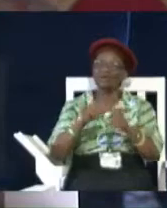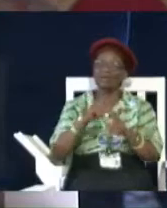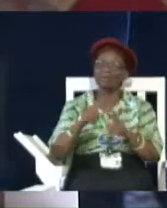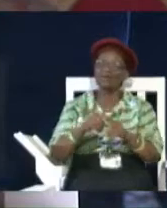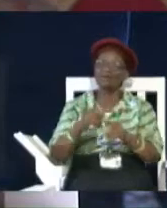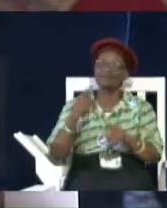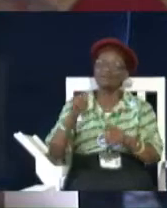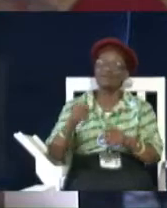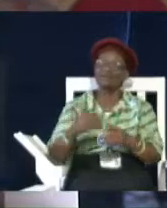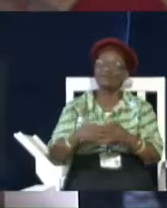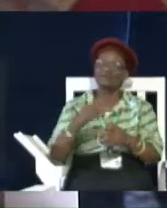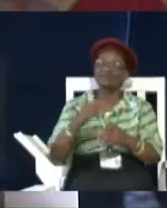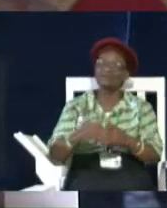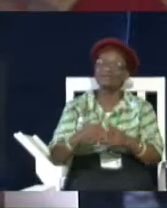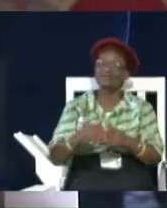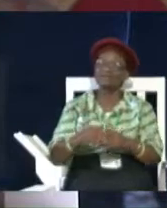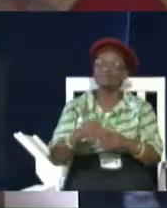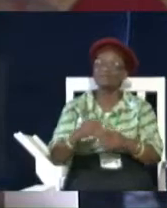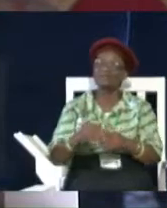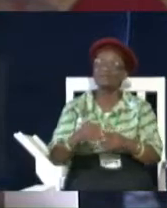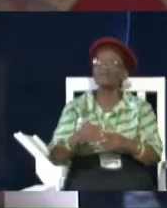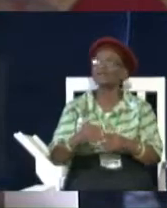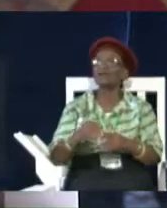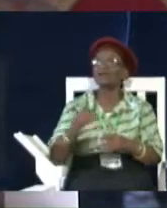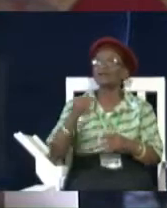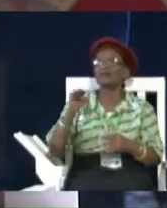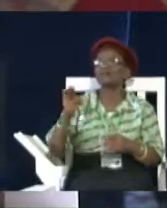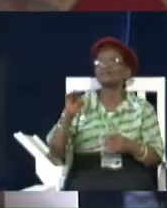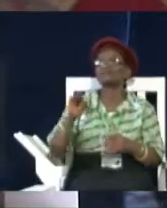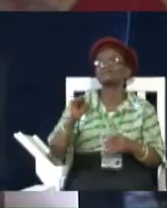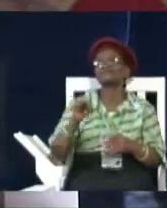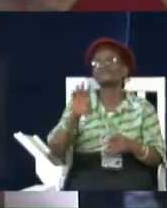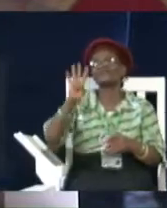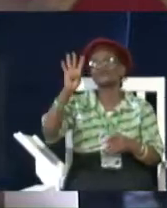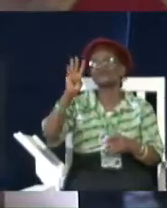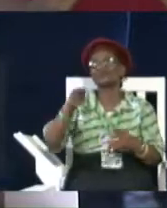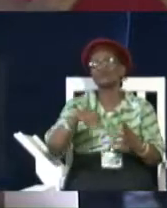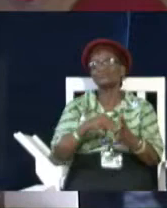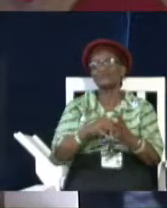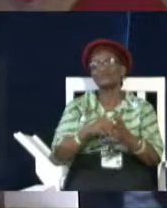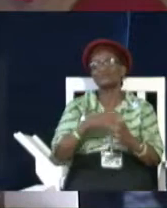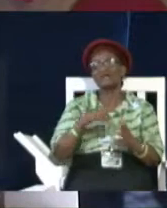And then it will be time to pray.